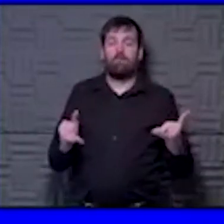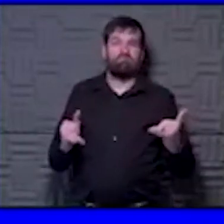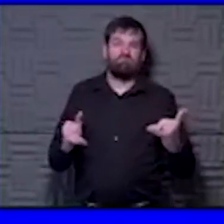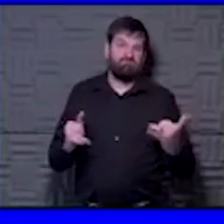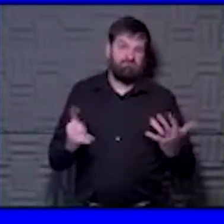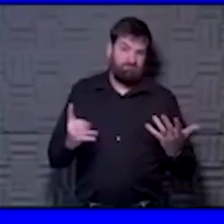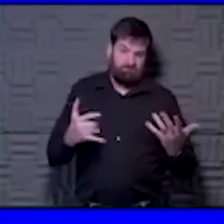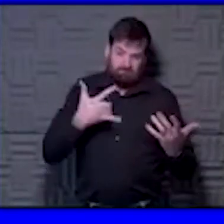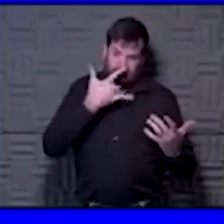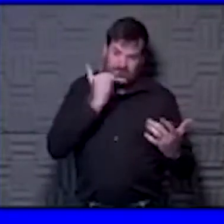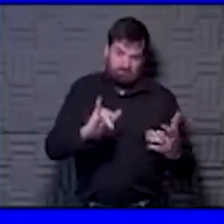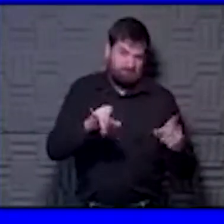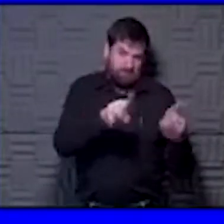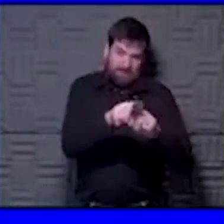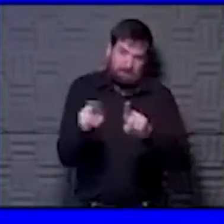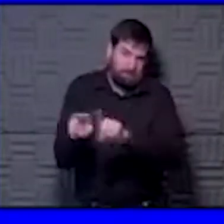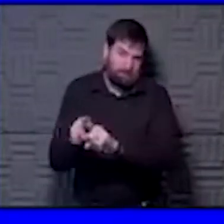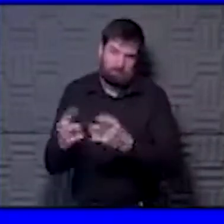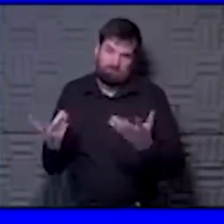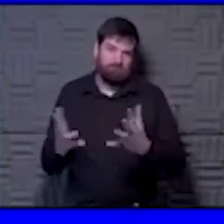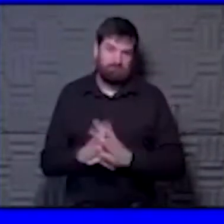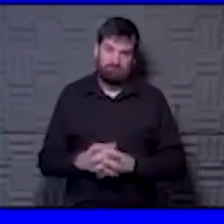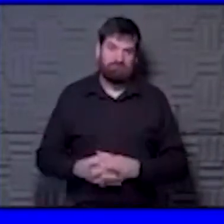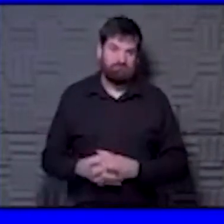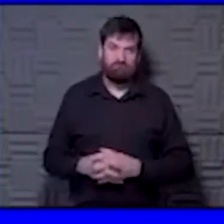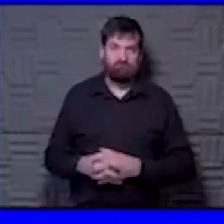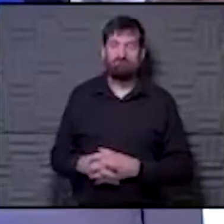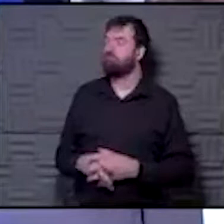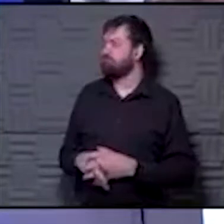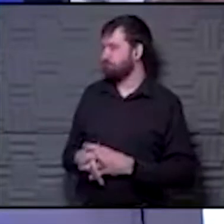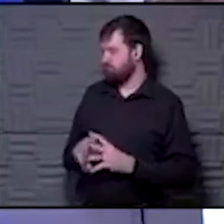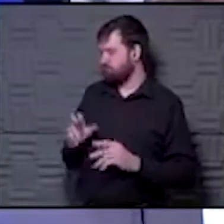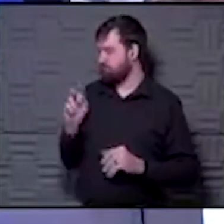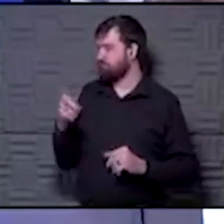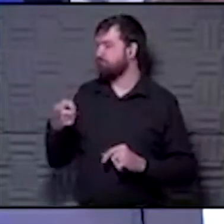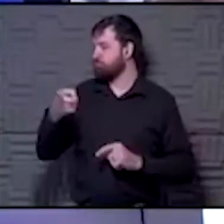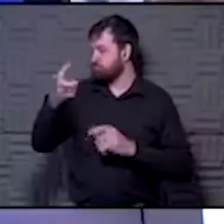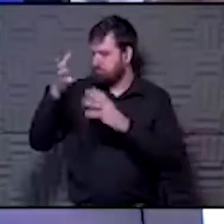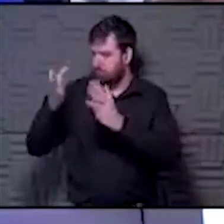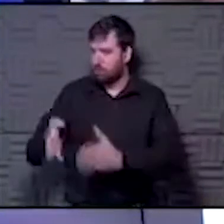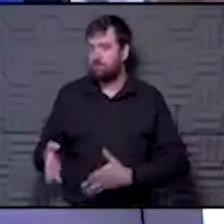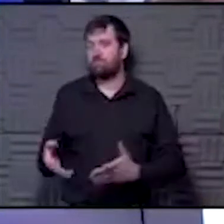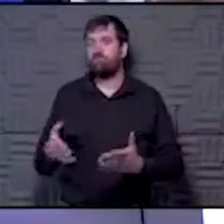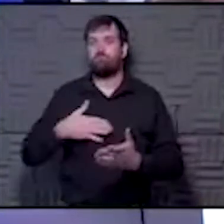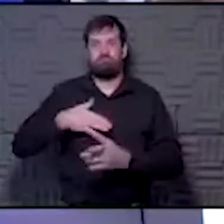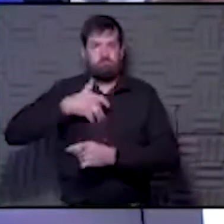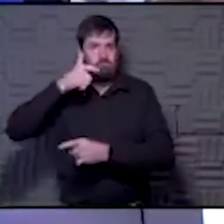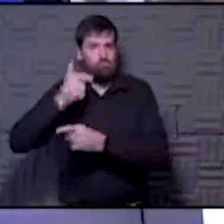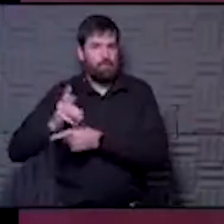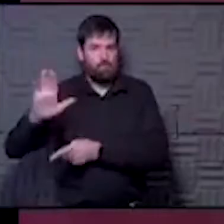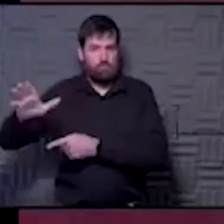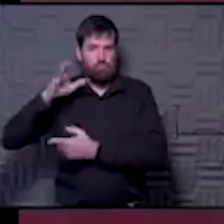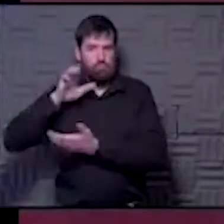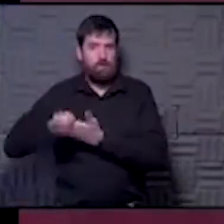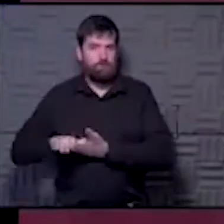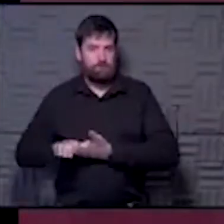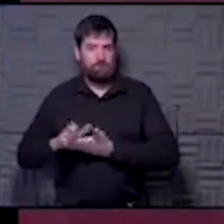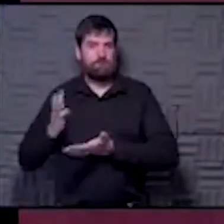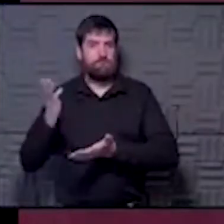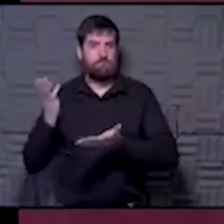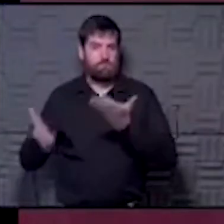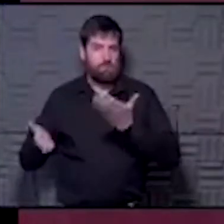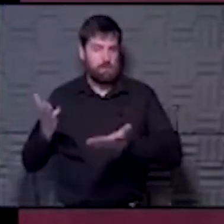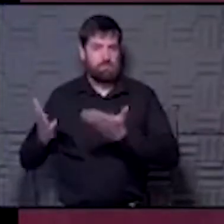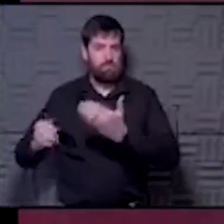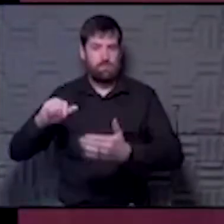difference in the clinical severity of the disease. Okay, so this person says that my brother and his wife might be